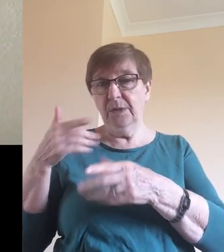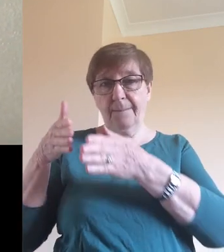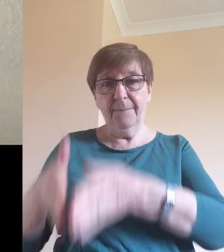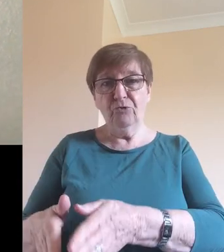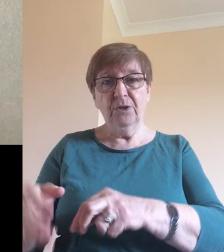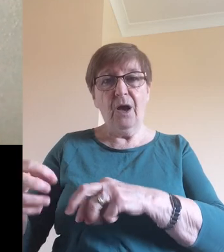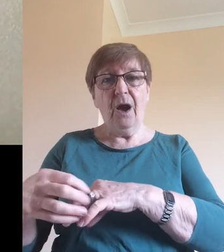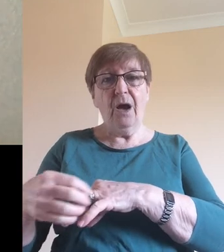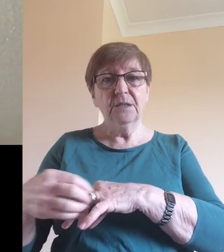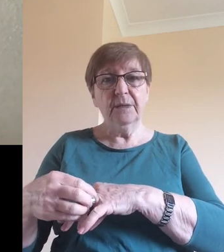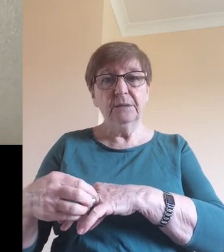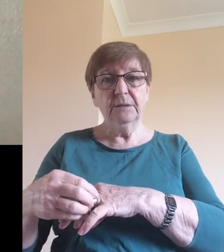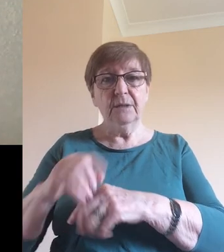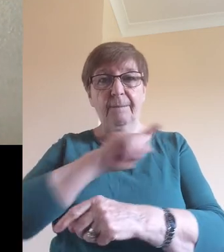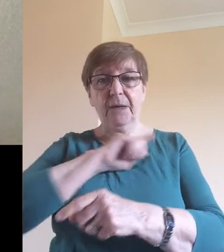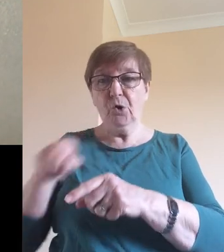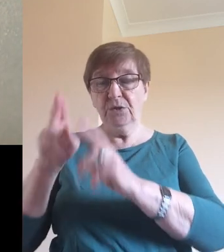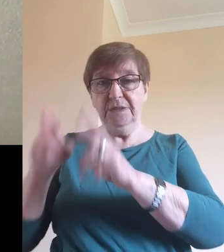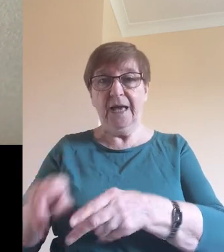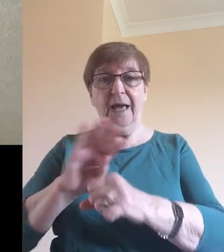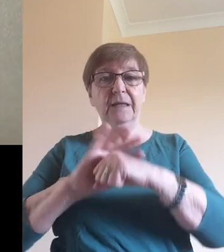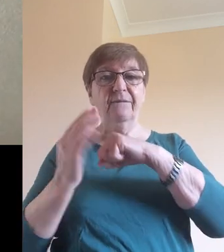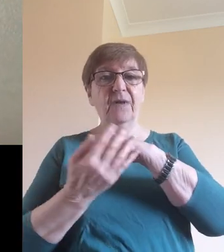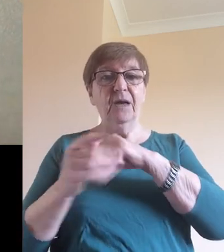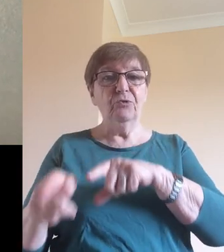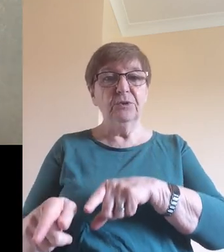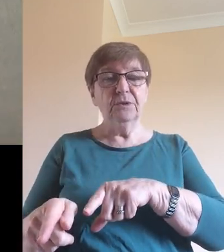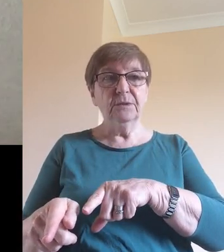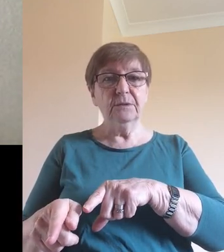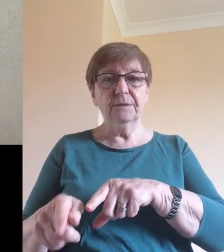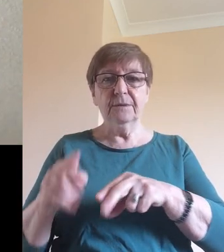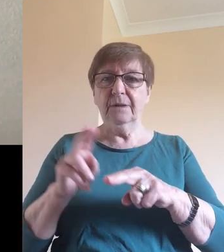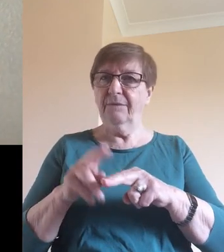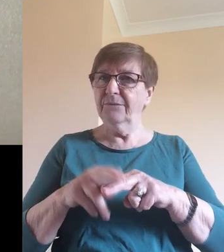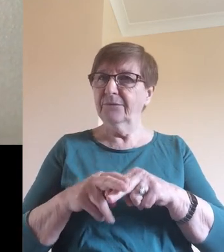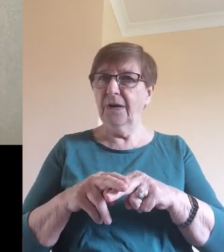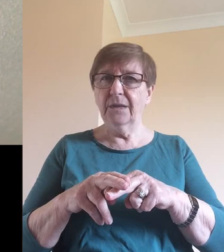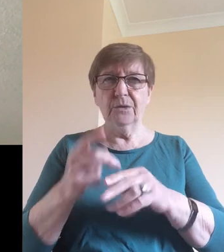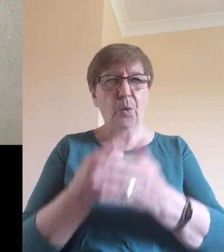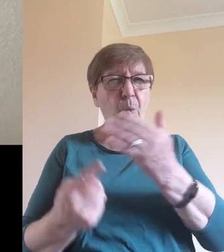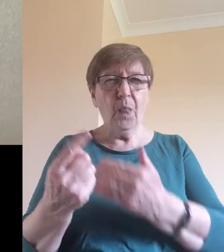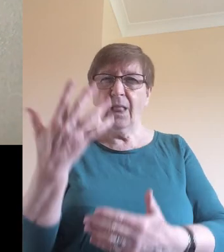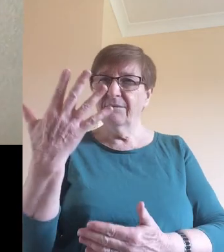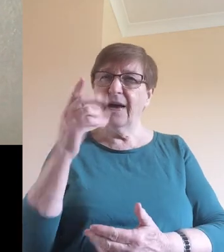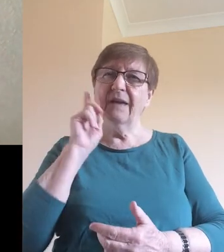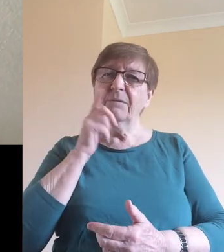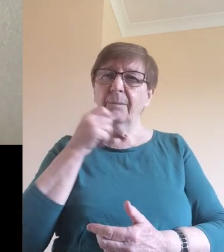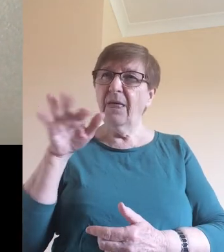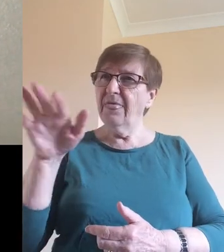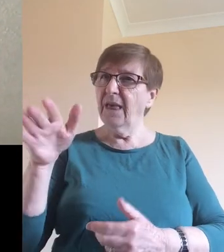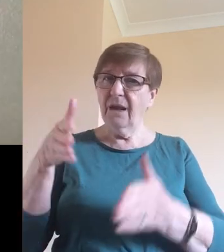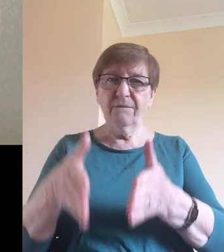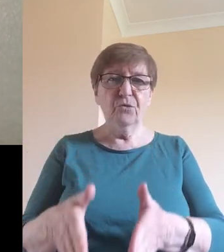a victim of coronavirus. Father, There were only 5 people at the funeral.